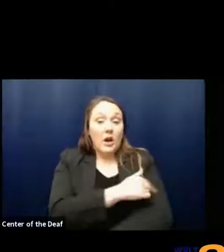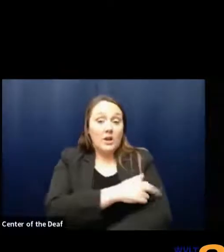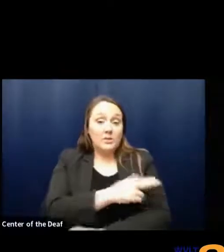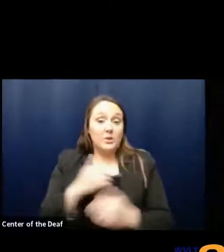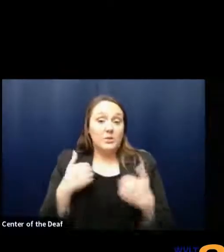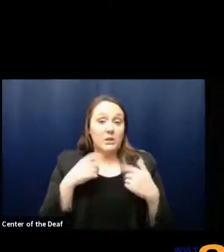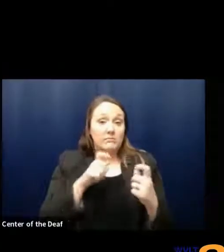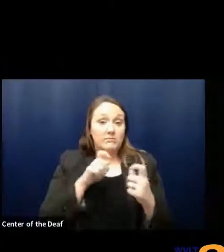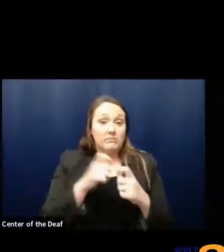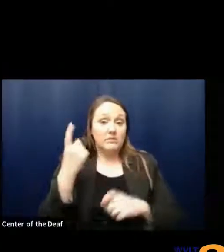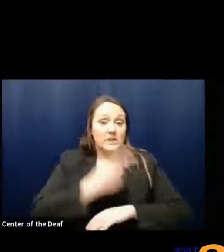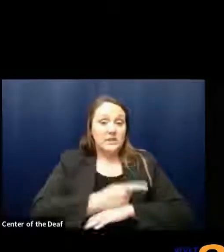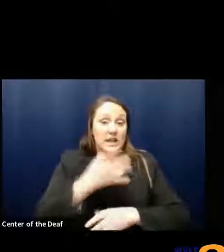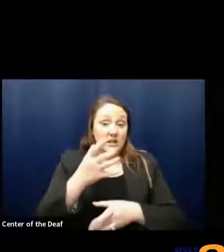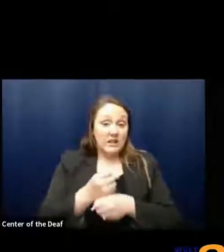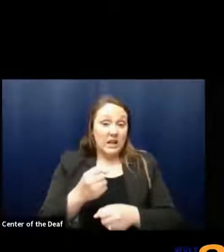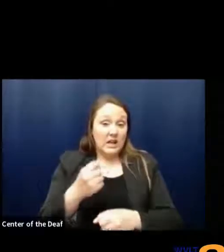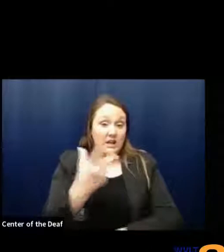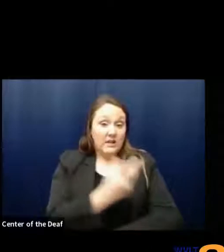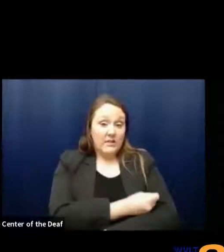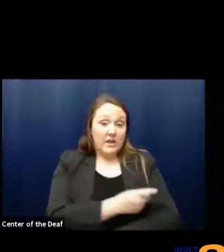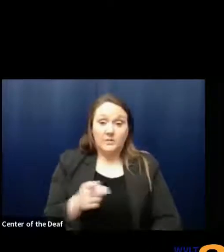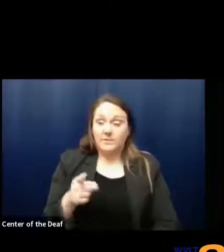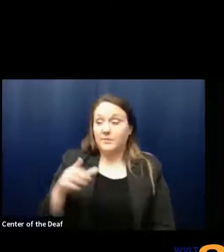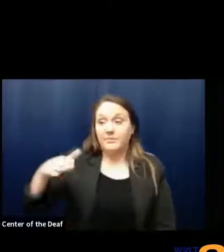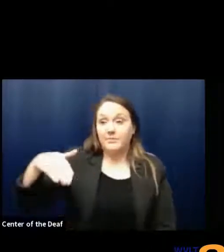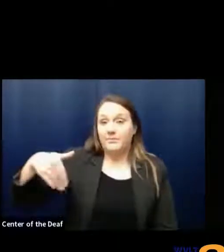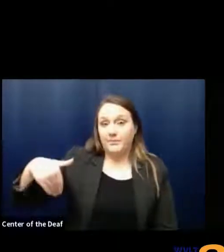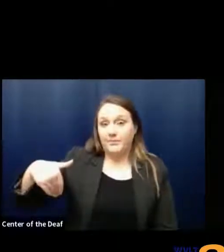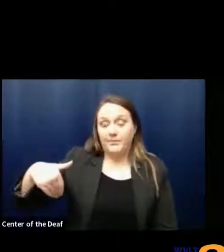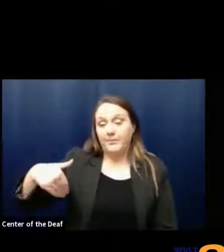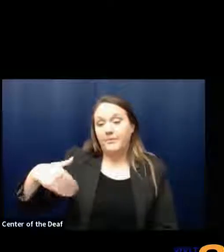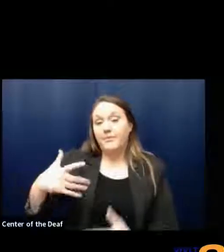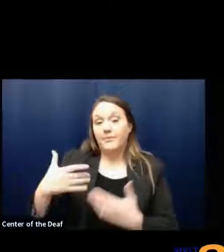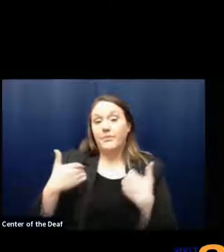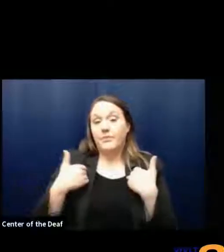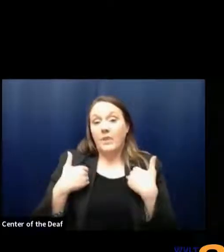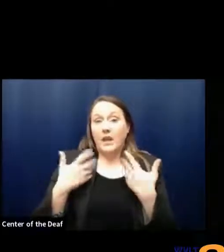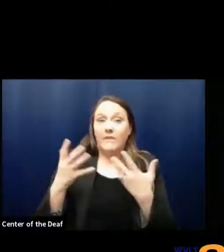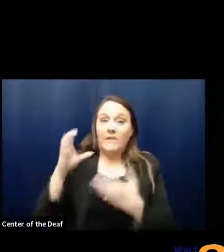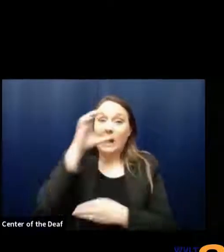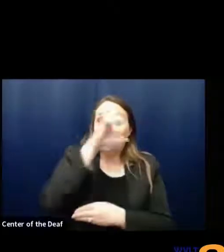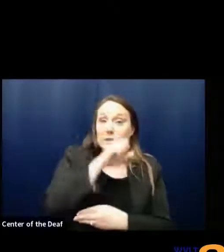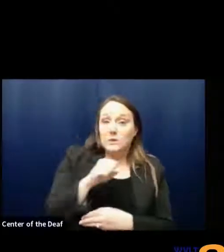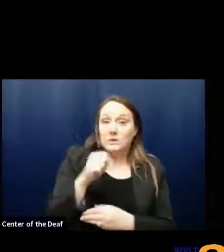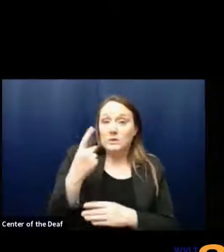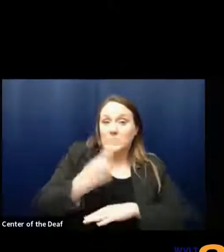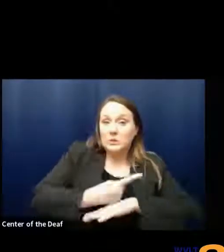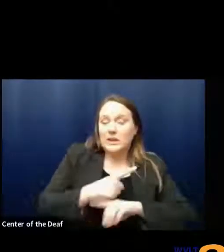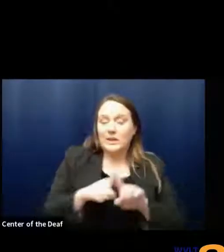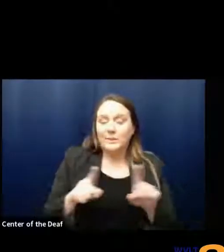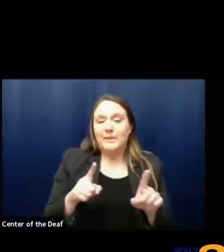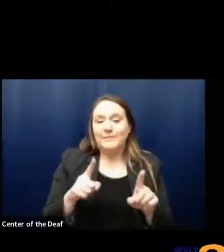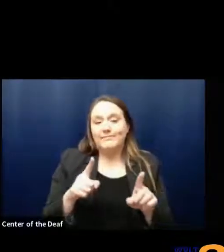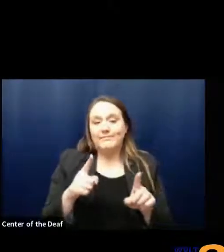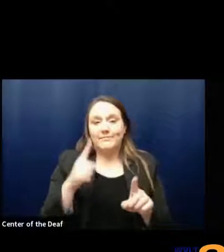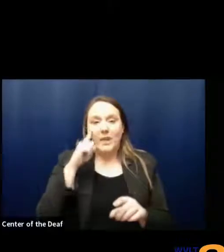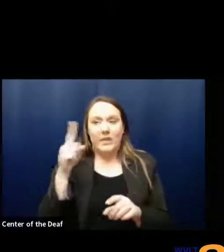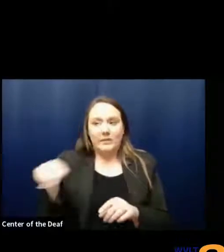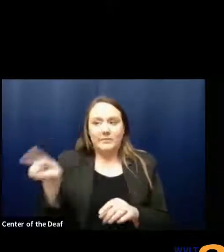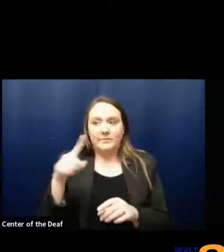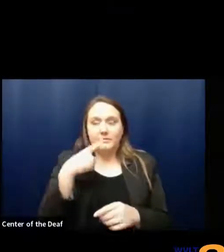dates to get the vaccine? They do not yet. They've received tentative dates as well, but all of us, I think that we've been told